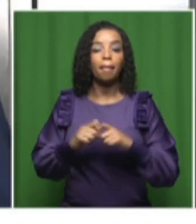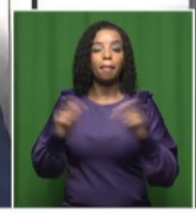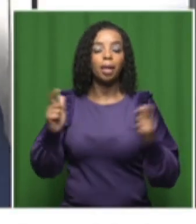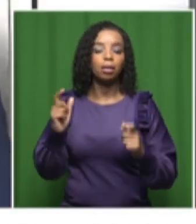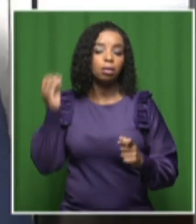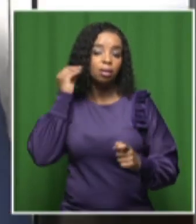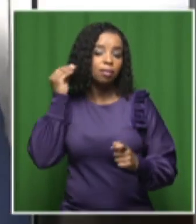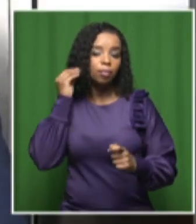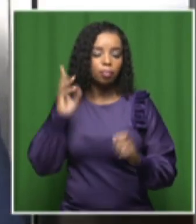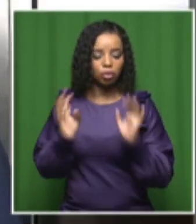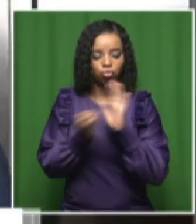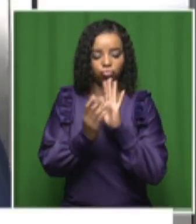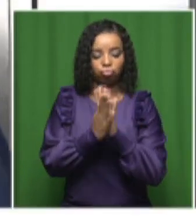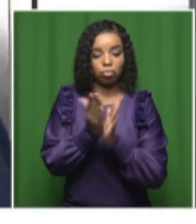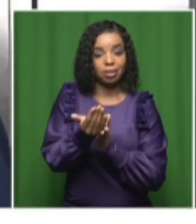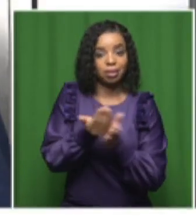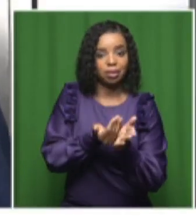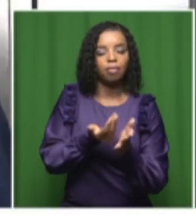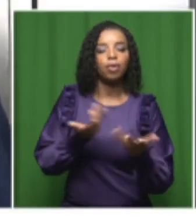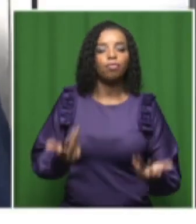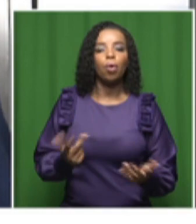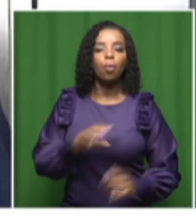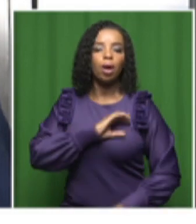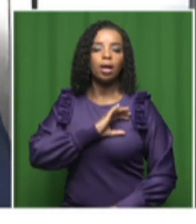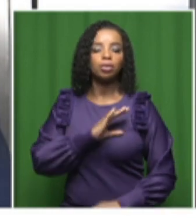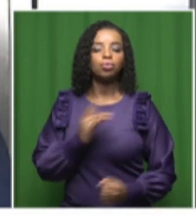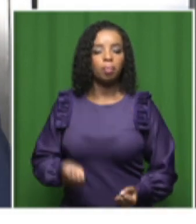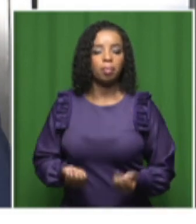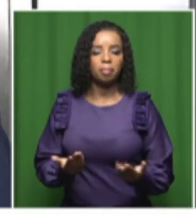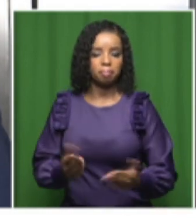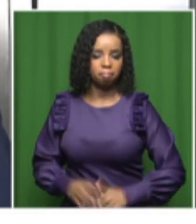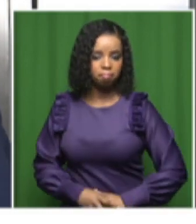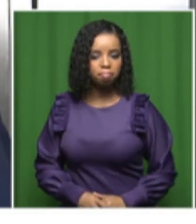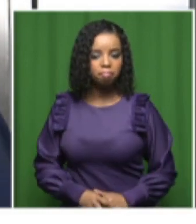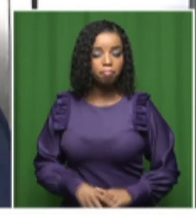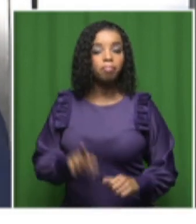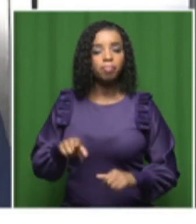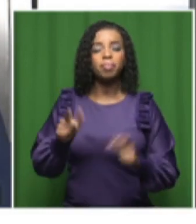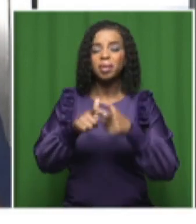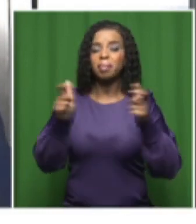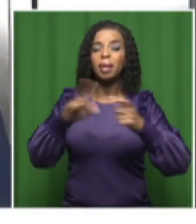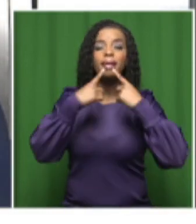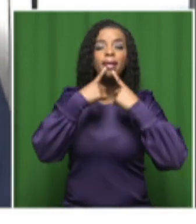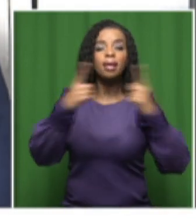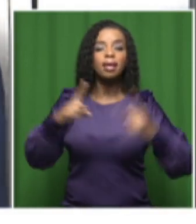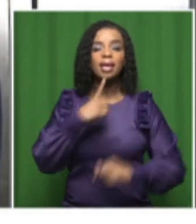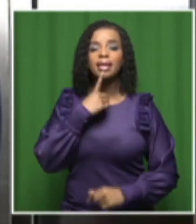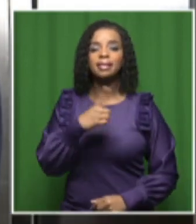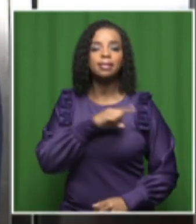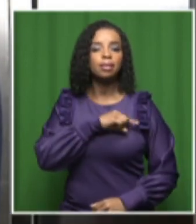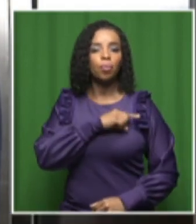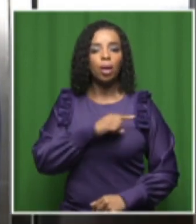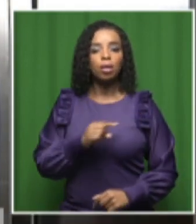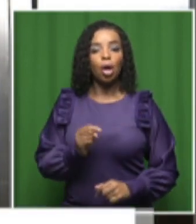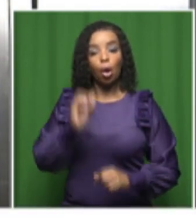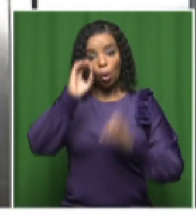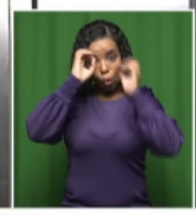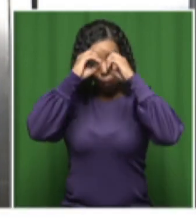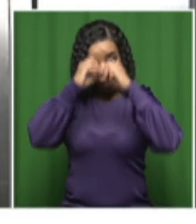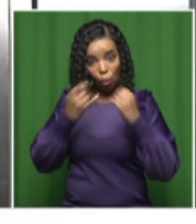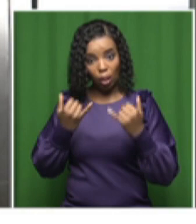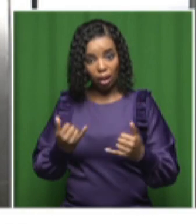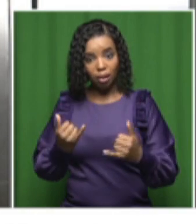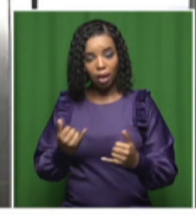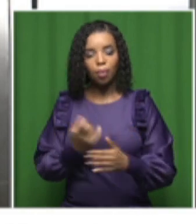quite important around this cloud region and its announcement is that we're bringing Google scale to Africa. And